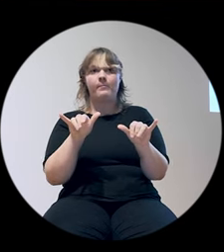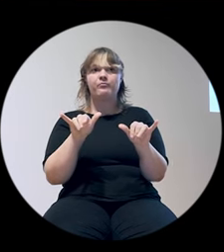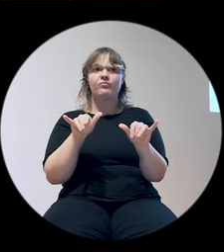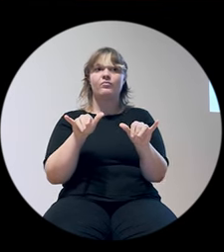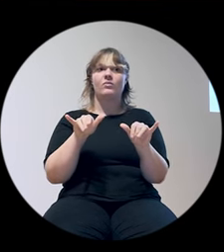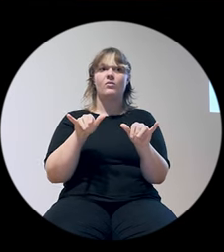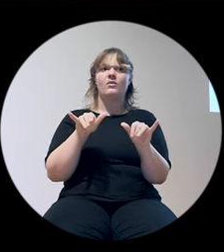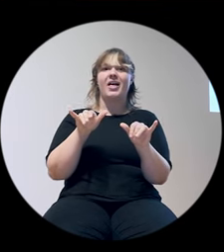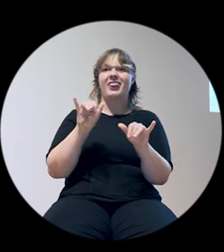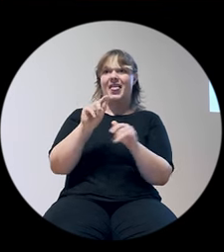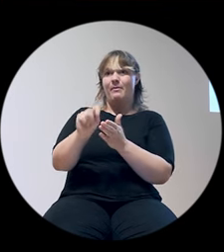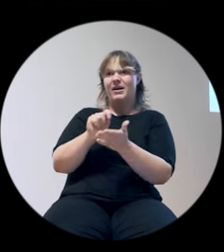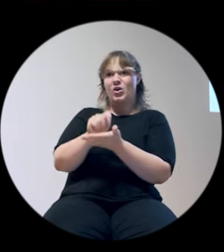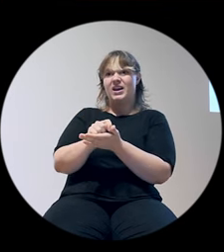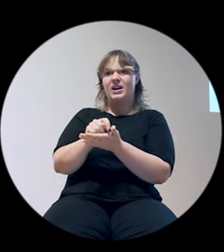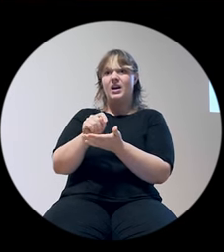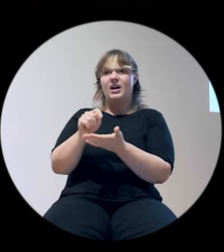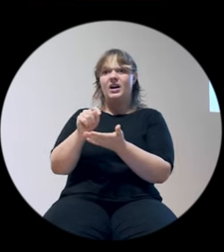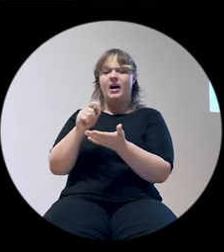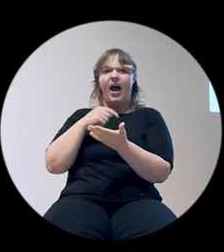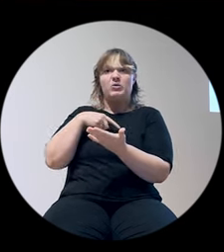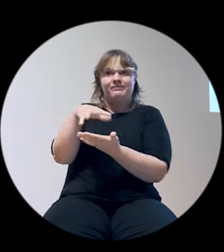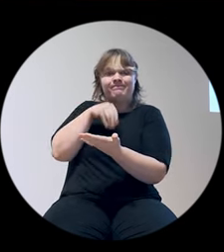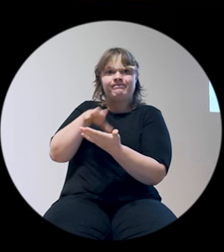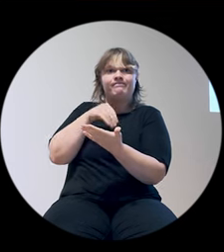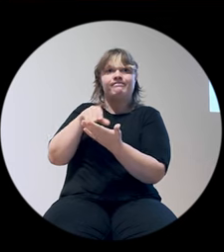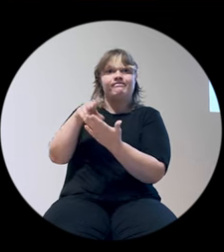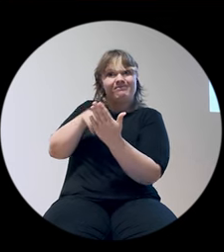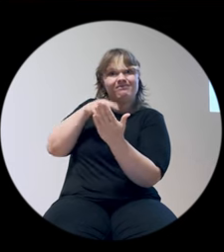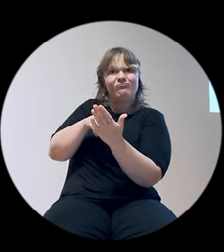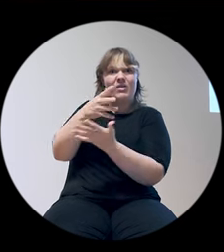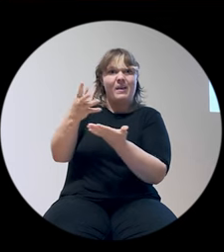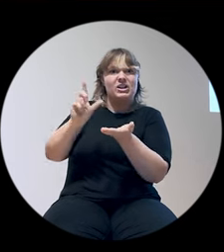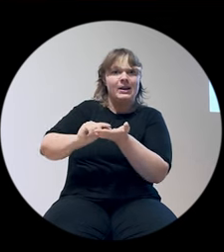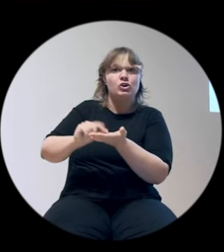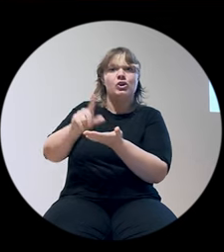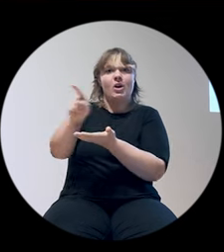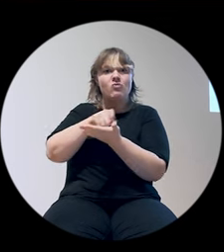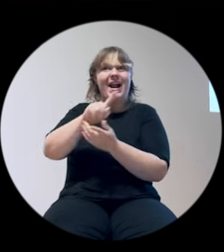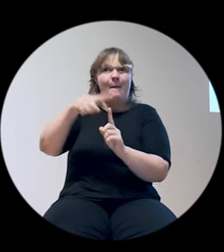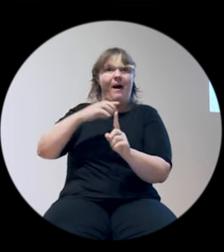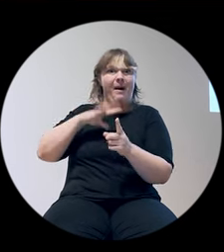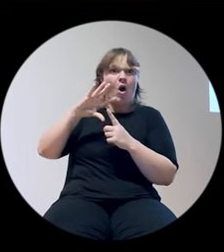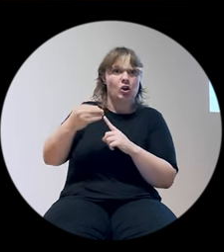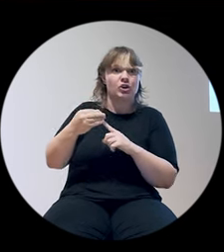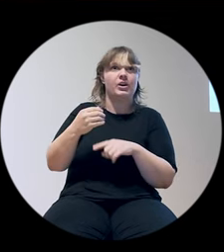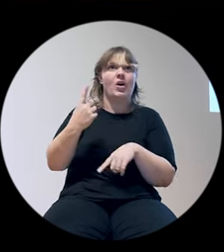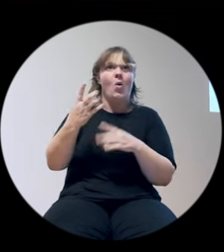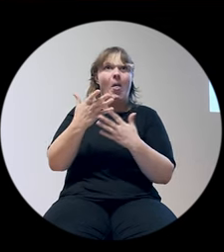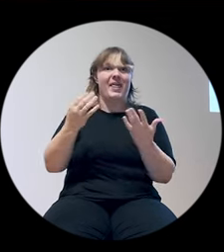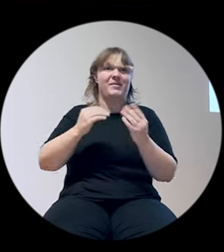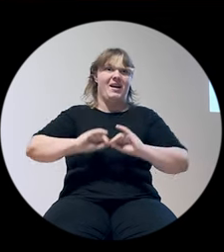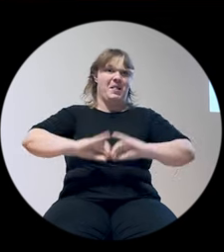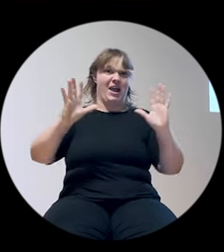during that period I was consuming as much literature and writing as I could about my culture, and one thing became highly